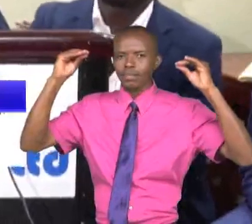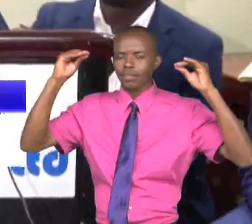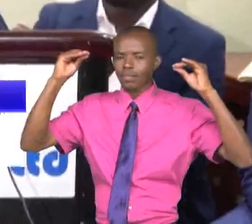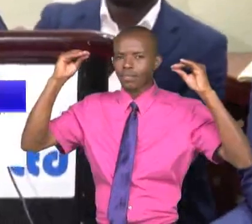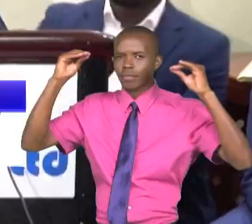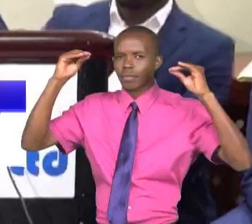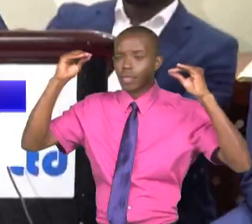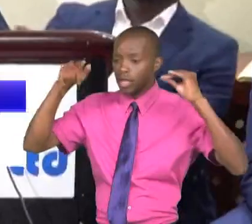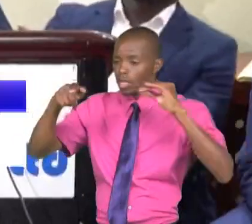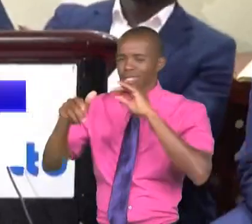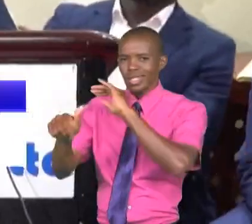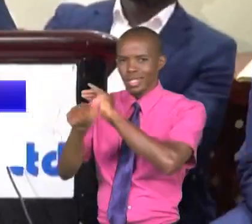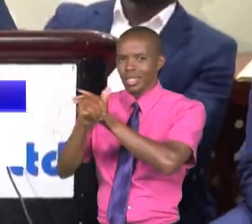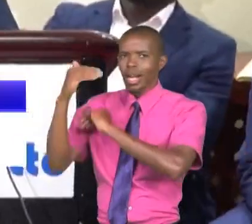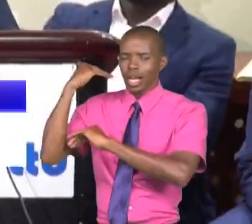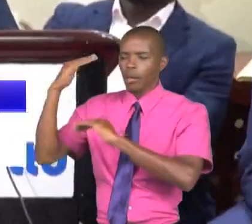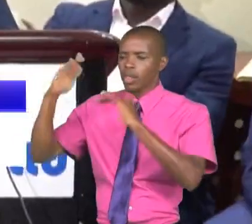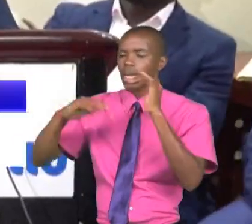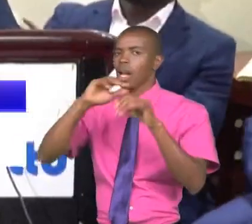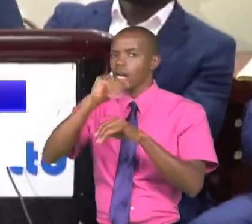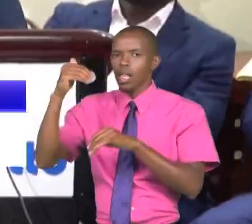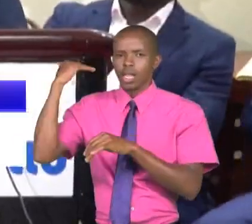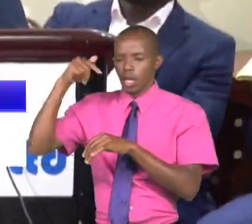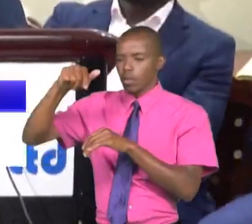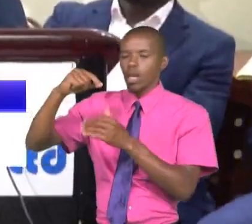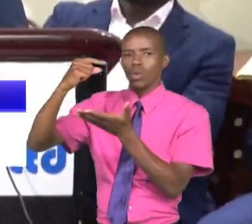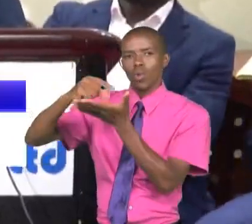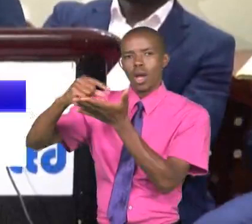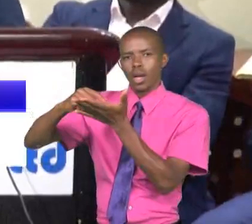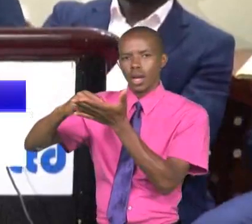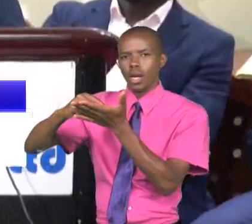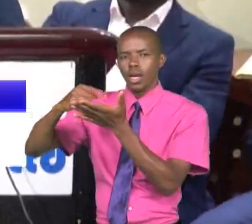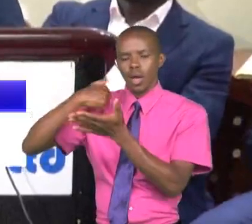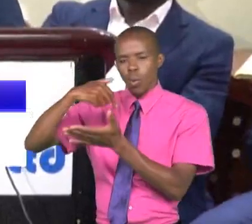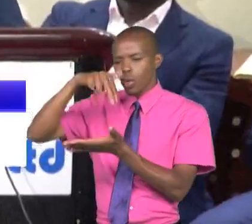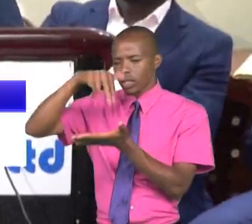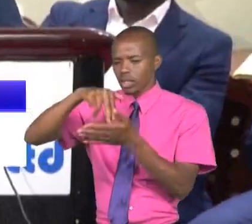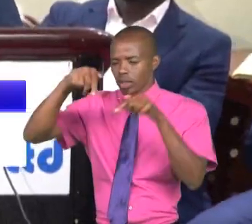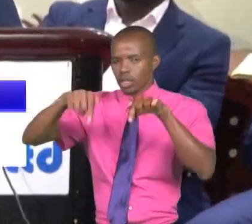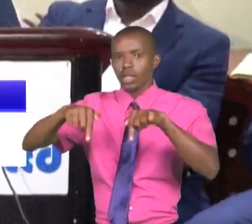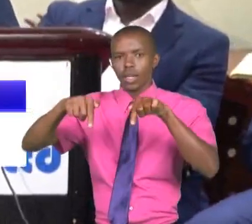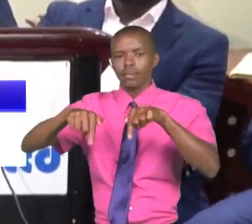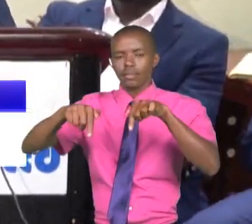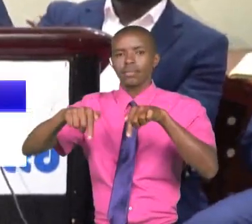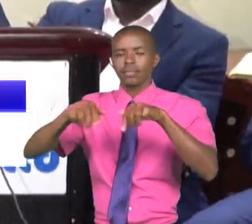is a more dangerous crime than any crime we know here in Uganda. As we stand here today,